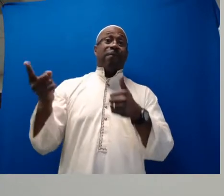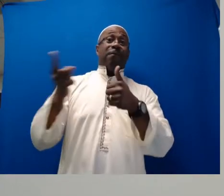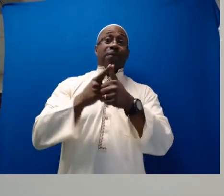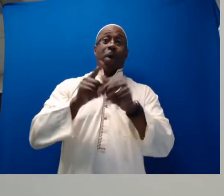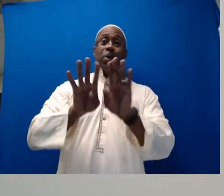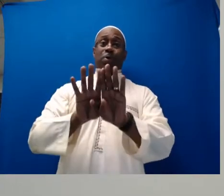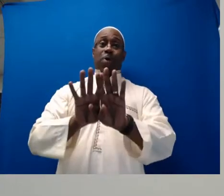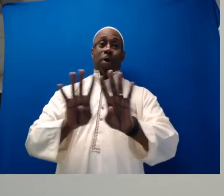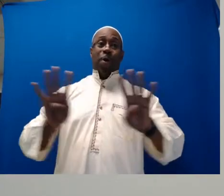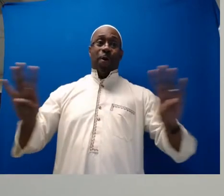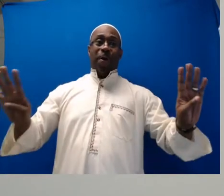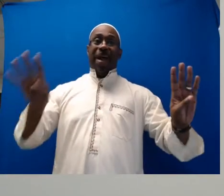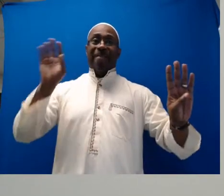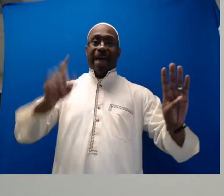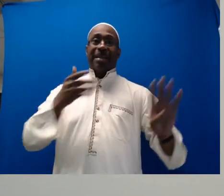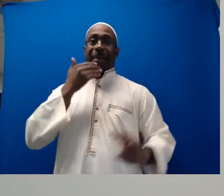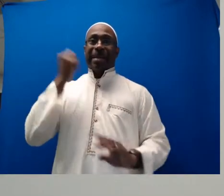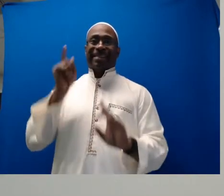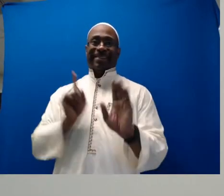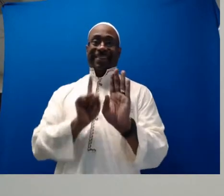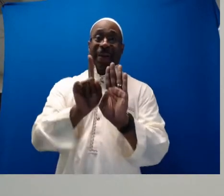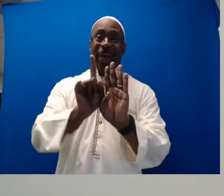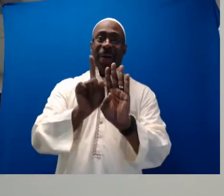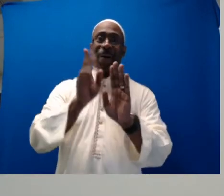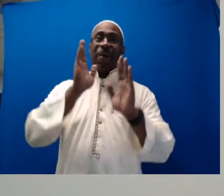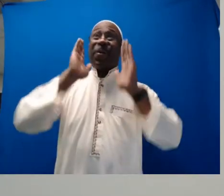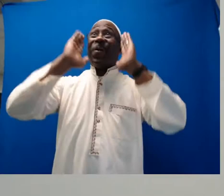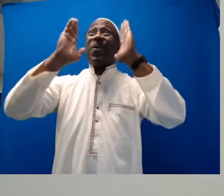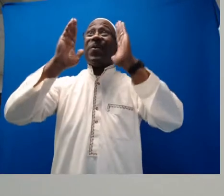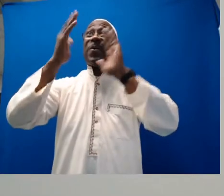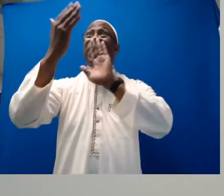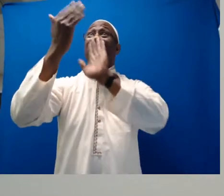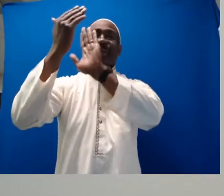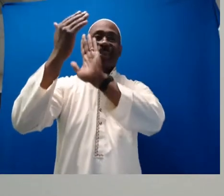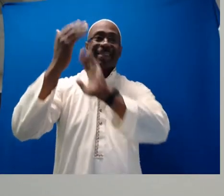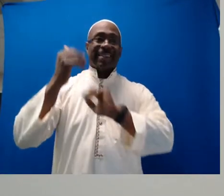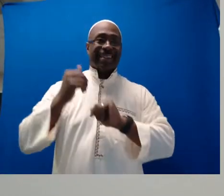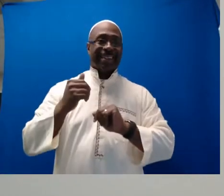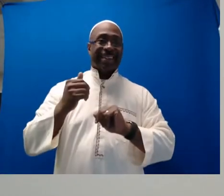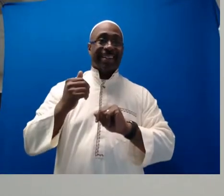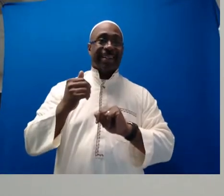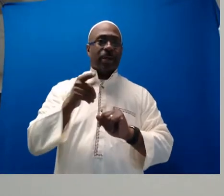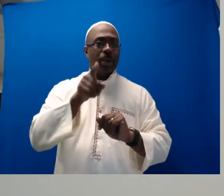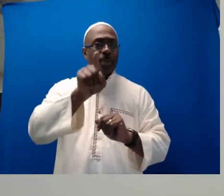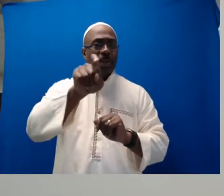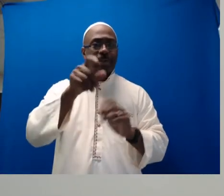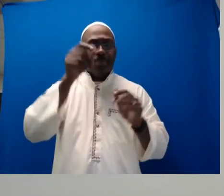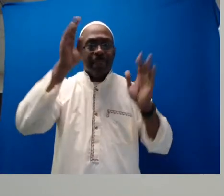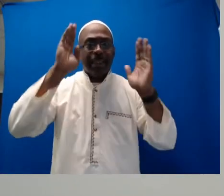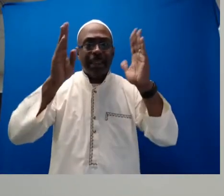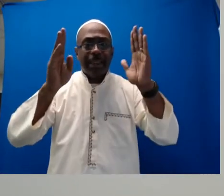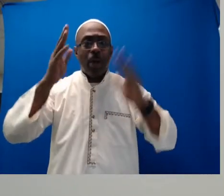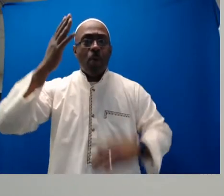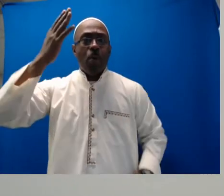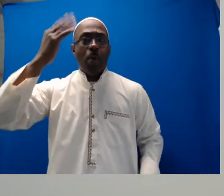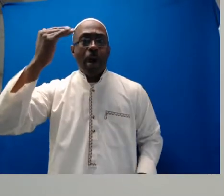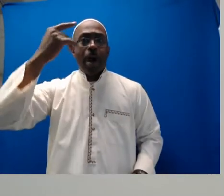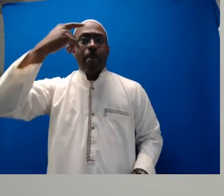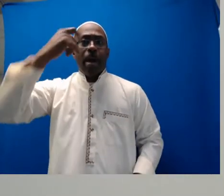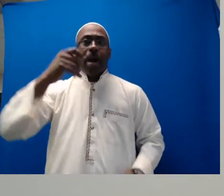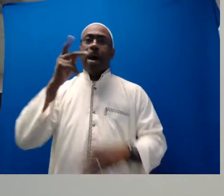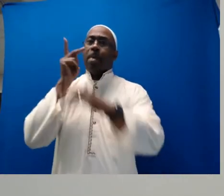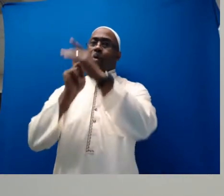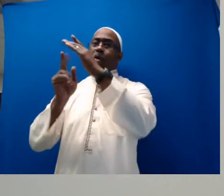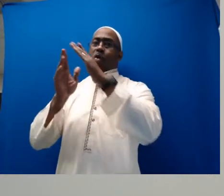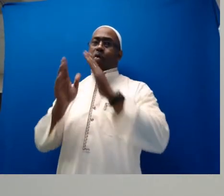And a person wants to pay attention to this. Why? Because listen to what the Prophet